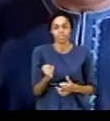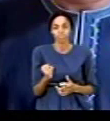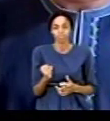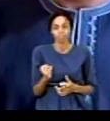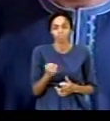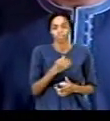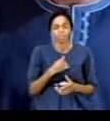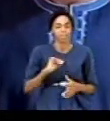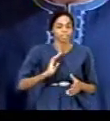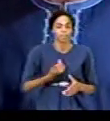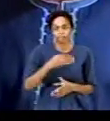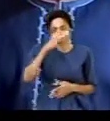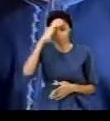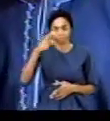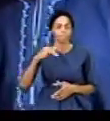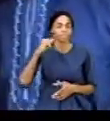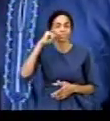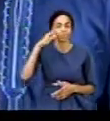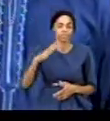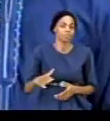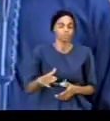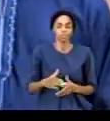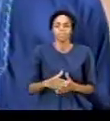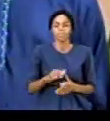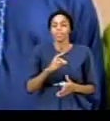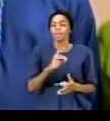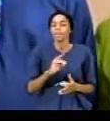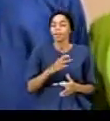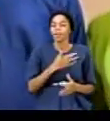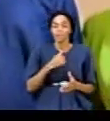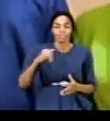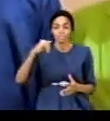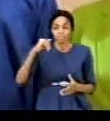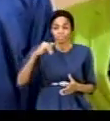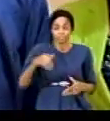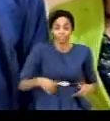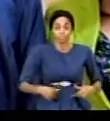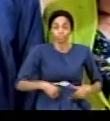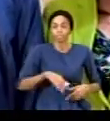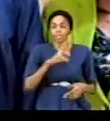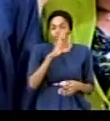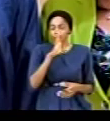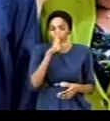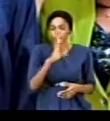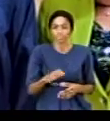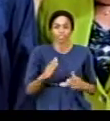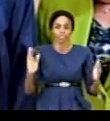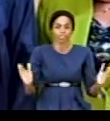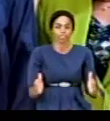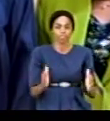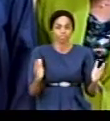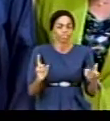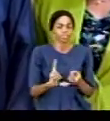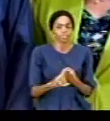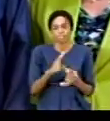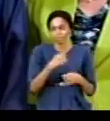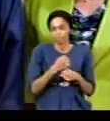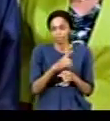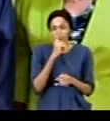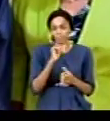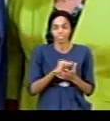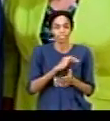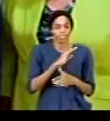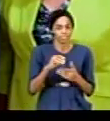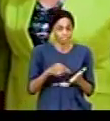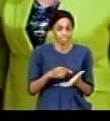men and women and youth have been charged, have been given the marching order to ensure that this thing is a huge success. We are